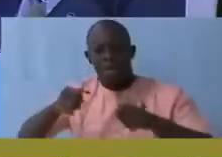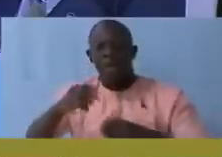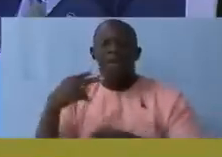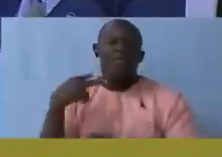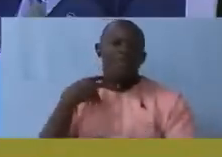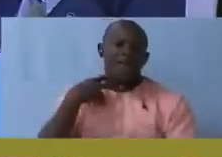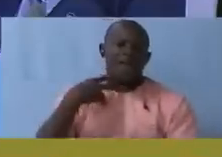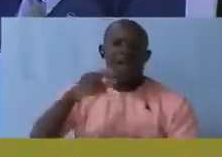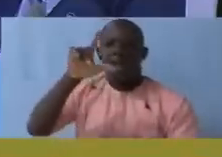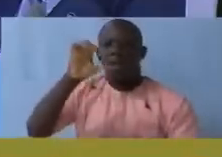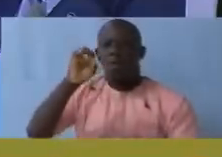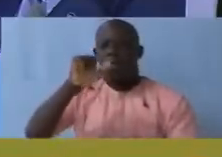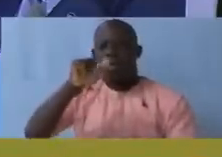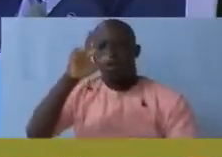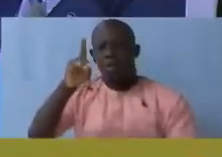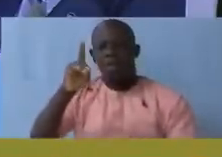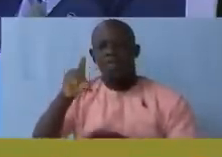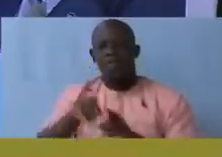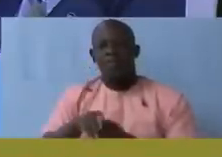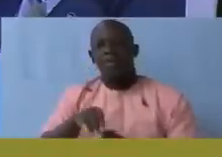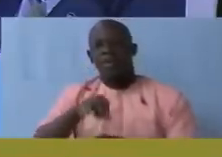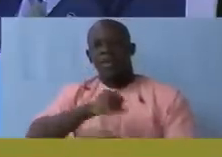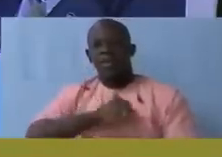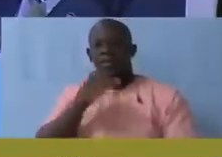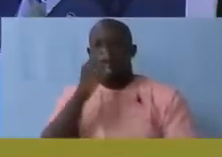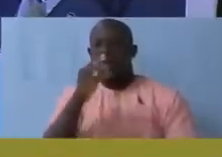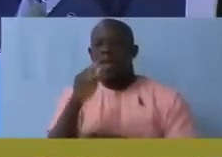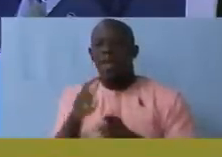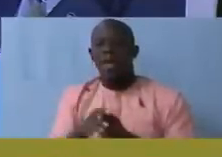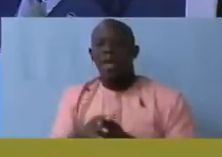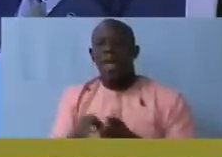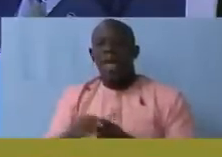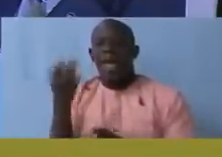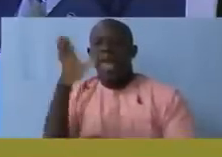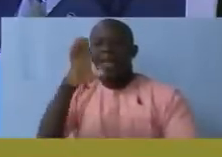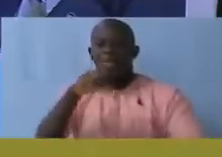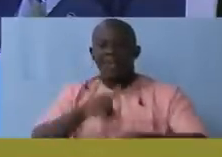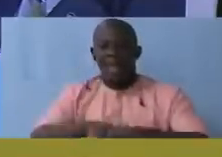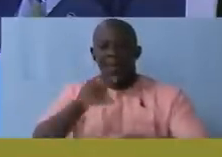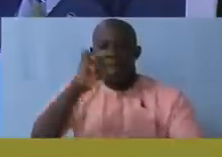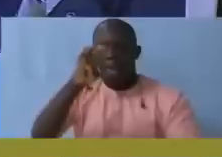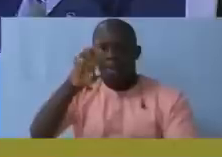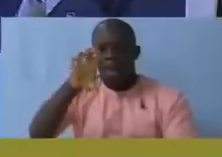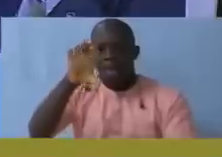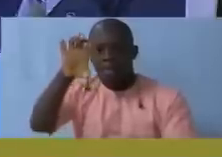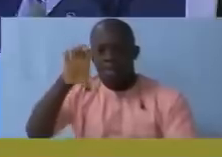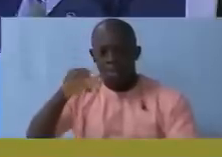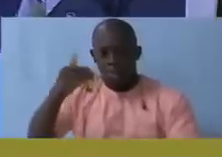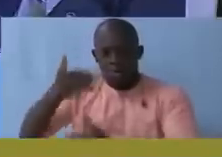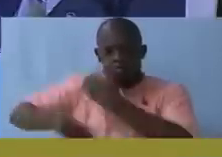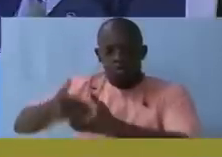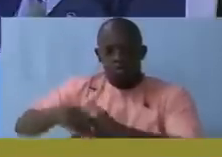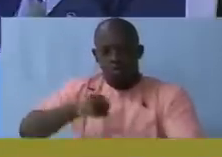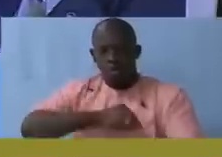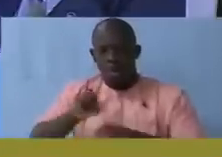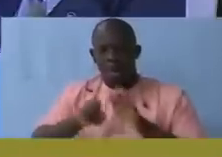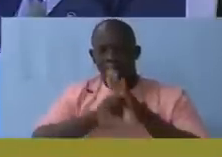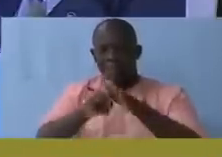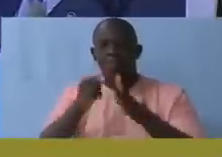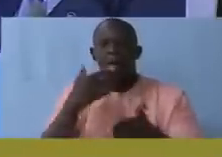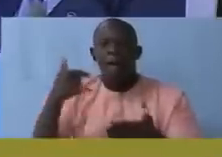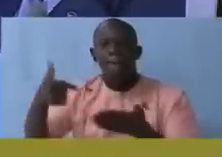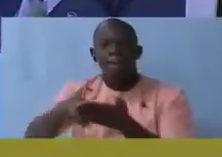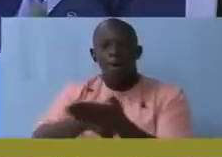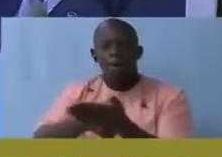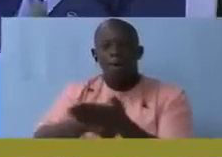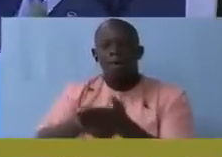He said, whenever MRC got close to his sample, we close the